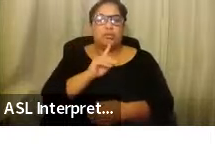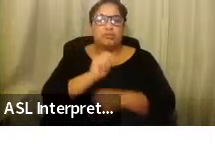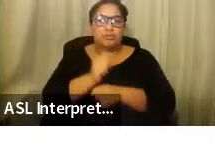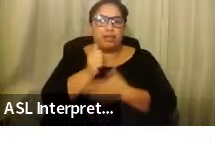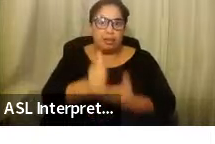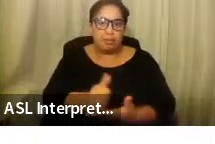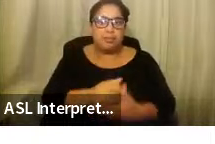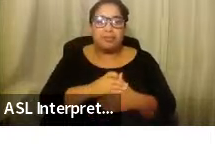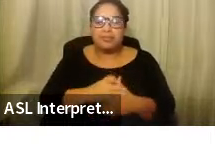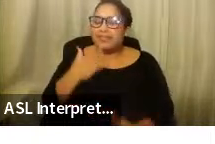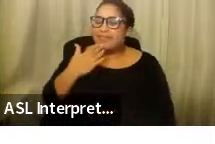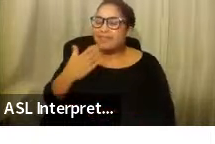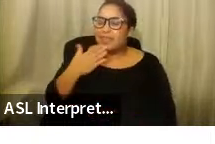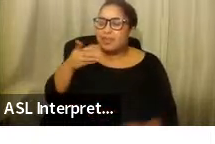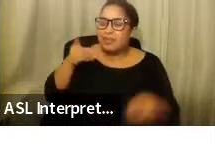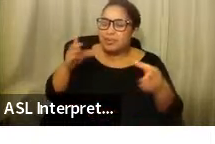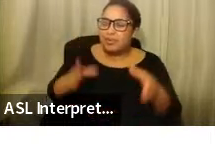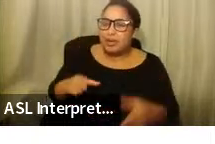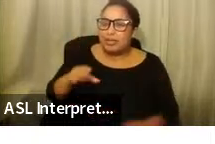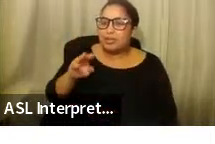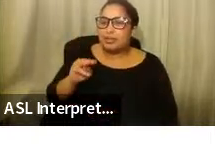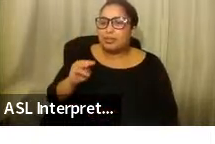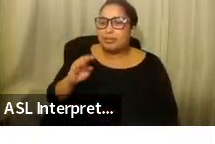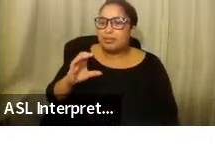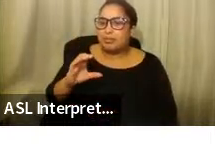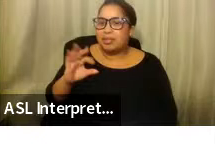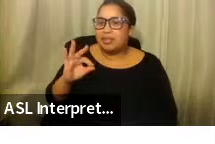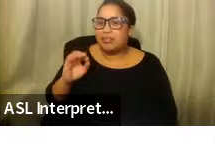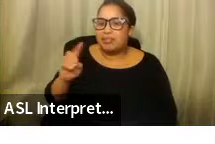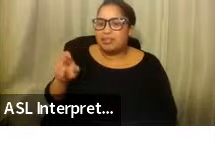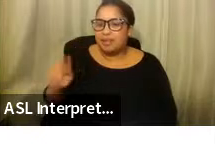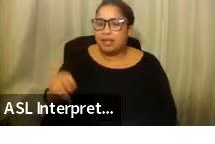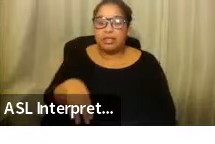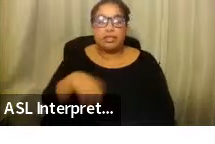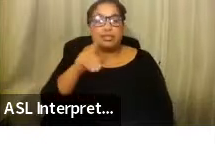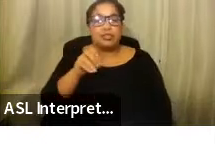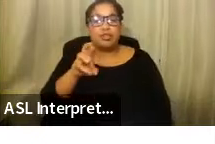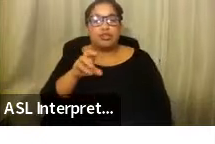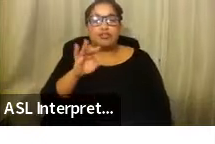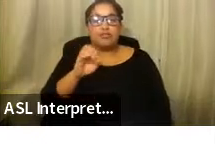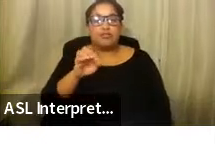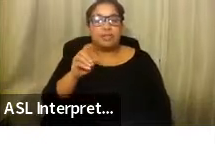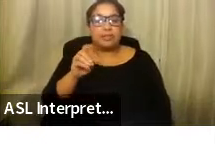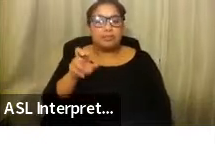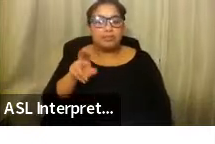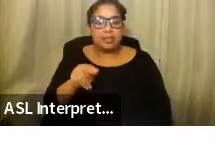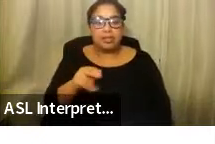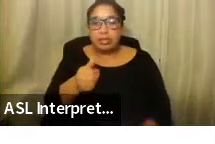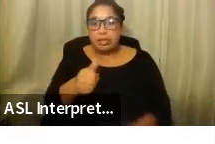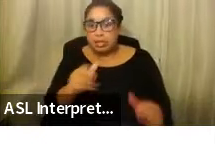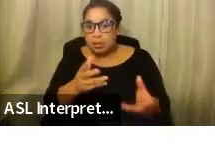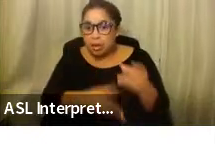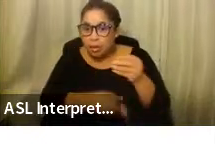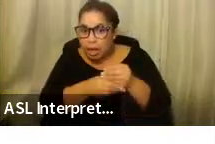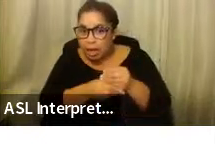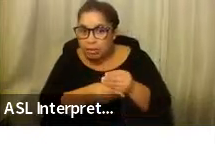Great, thank you, Director McFadden. And Dr. Freeman, I don't know if there's anything else that you would like to